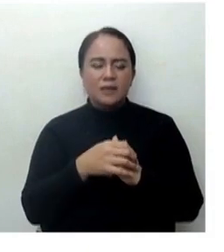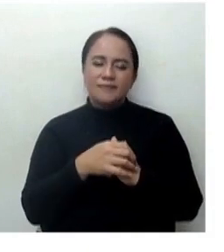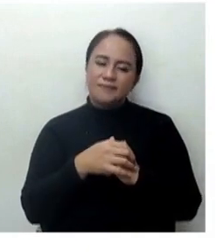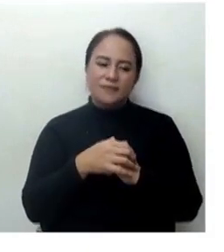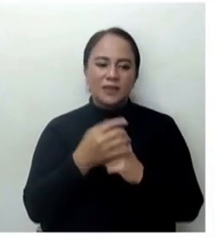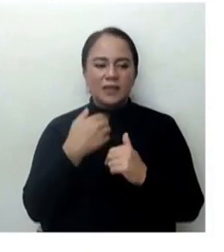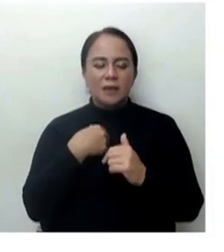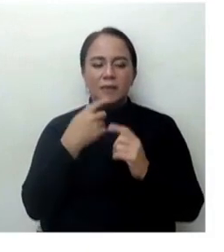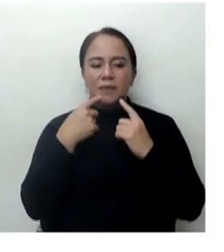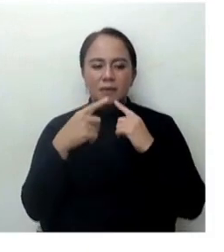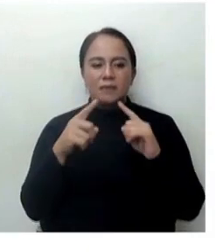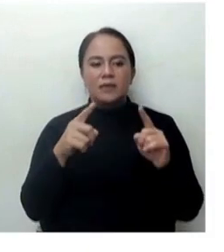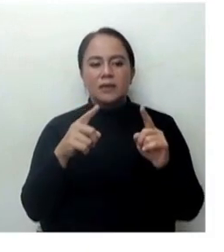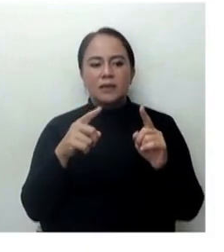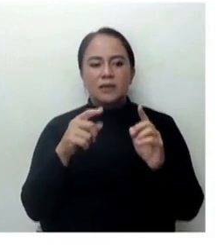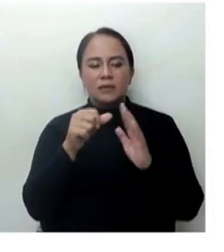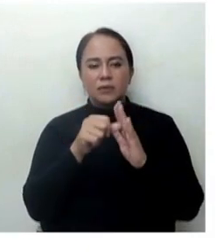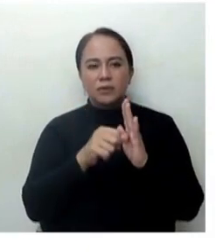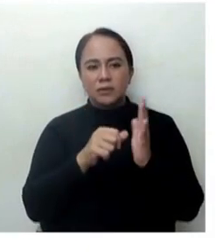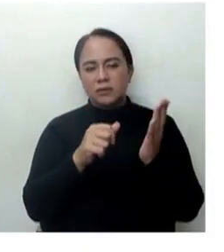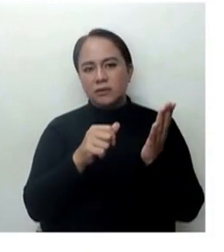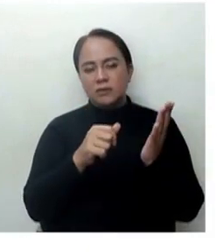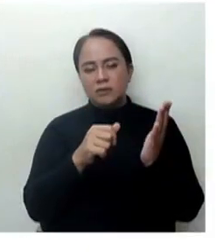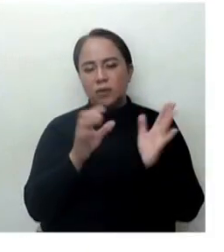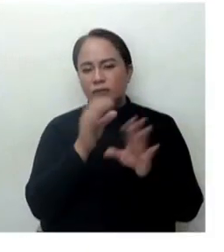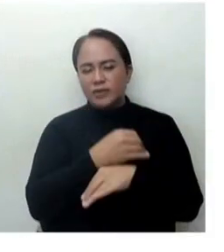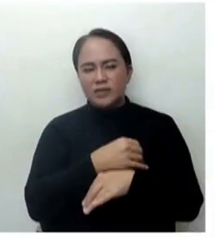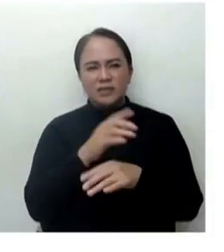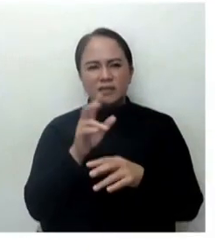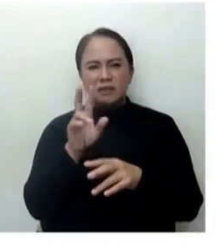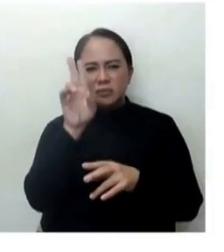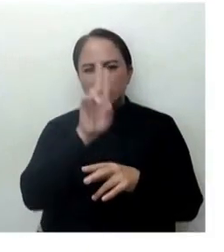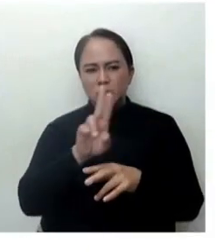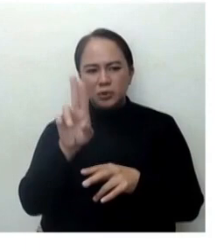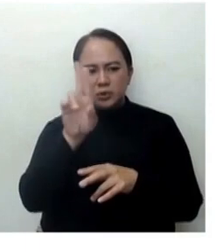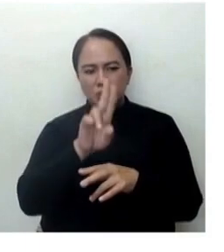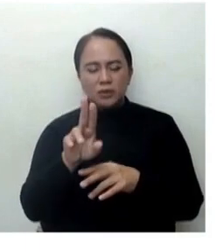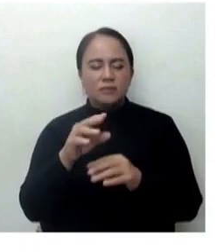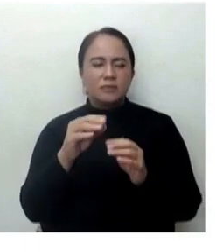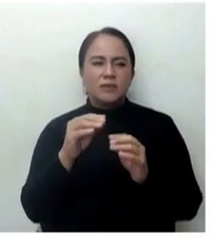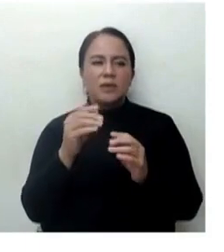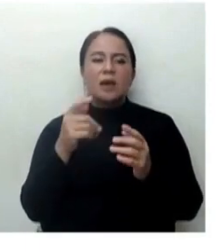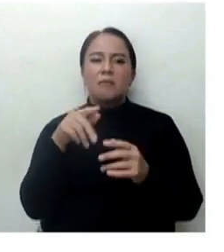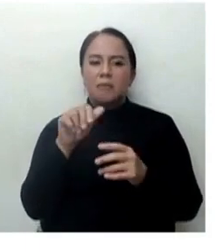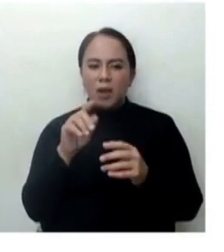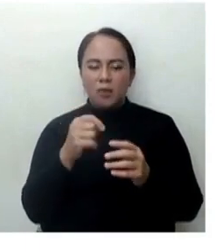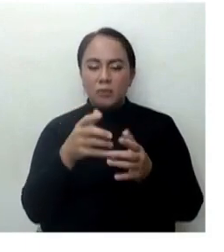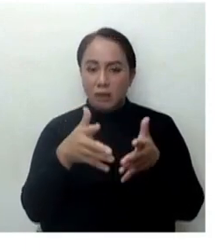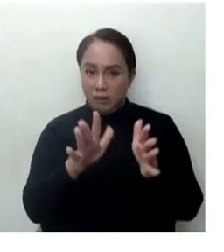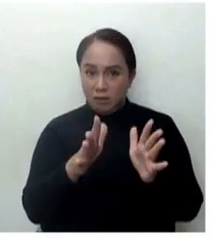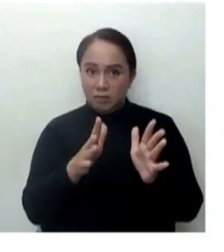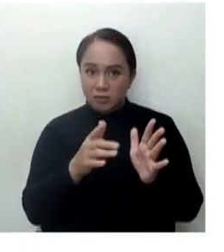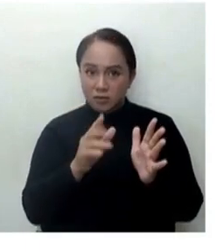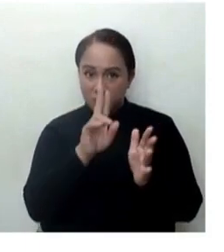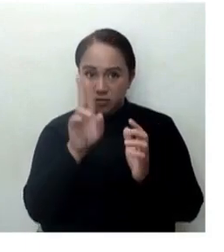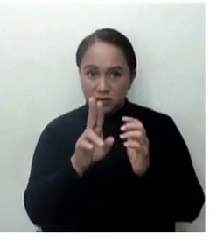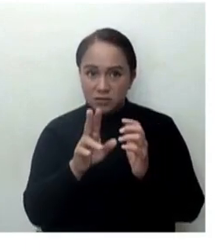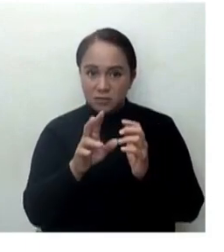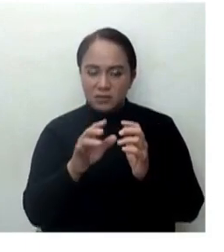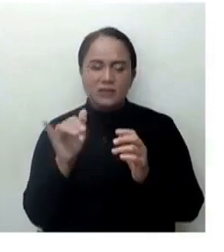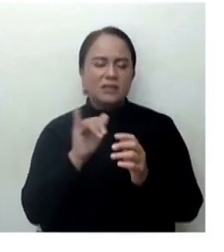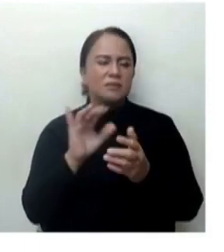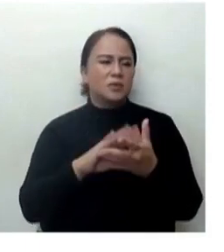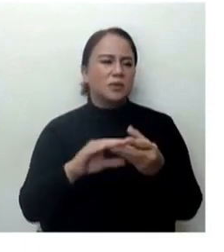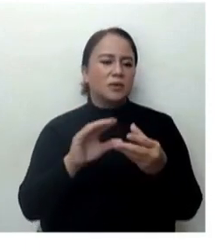public attorney's office is being used as a sanitizer, and and the POW is allowing themselves to do this. This is the same kind of story